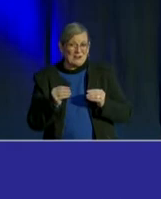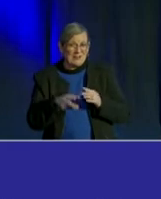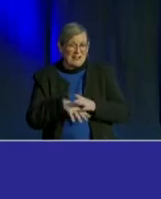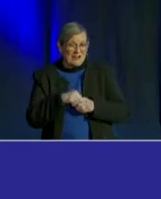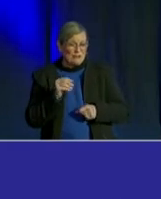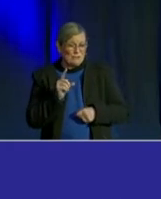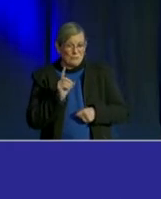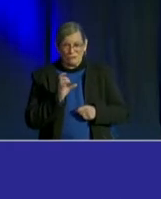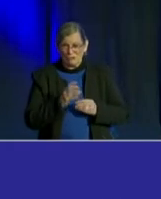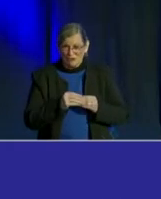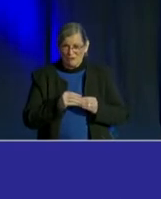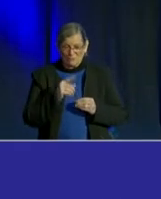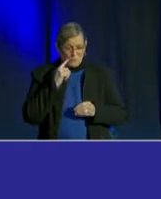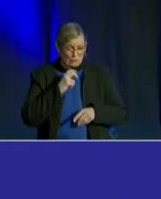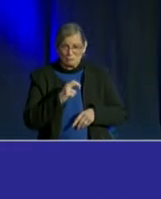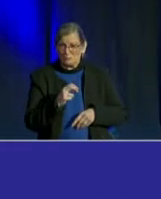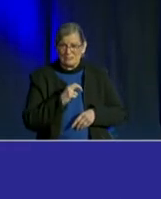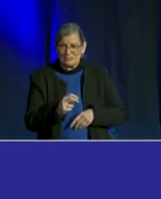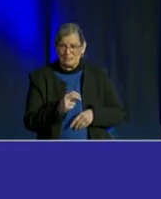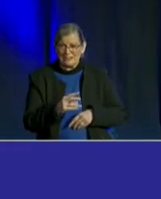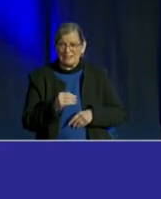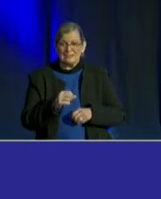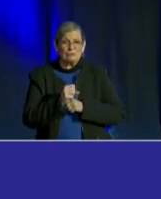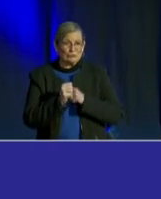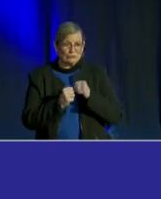to transportation. Thank you.